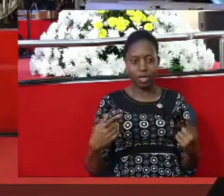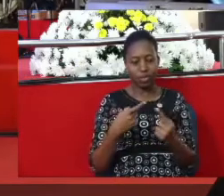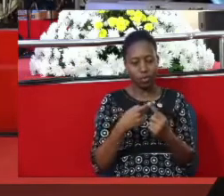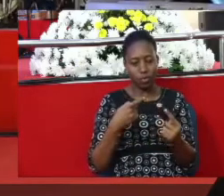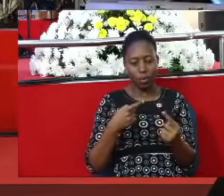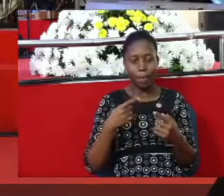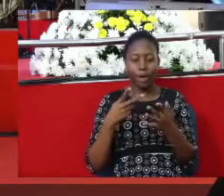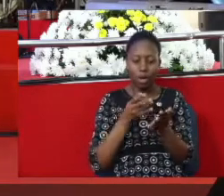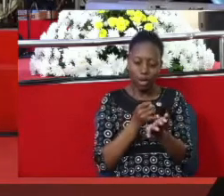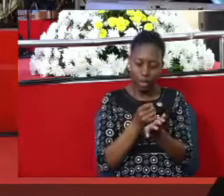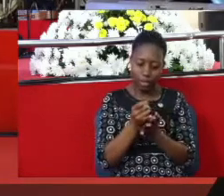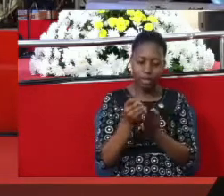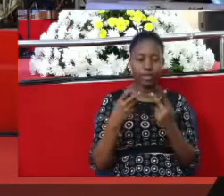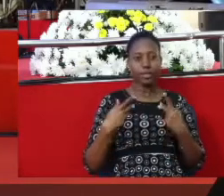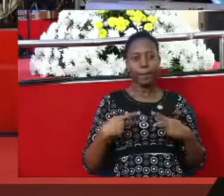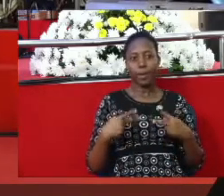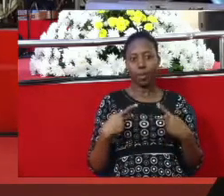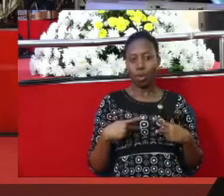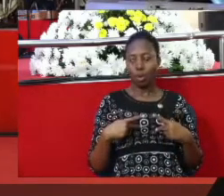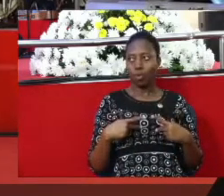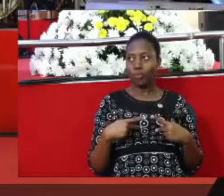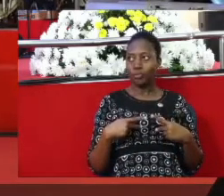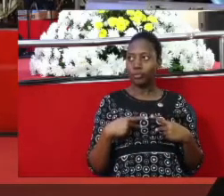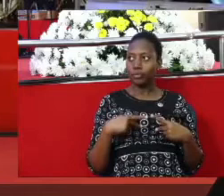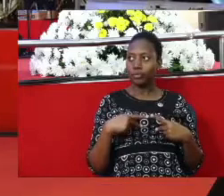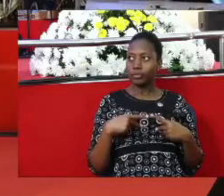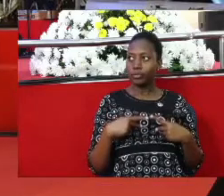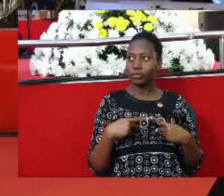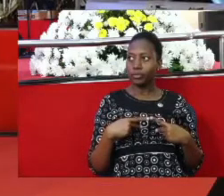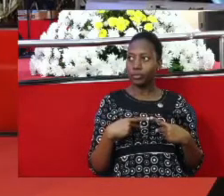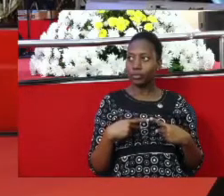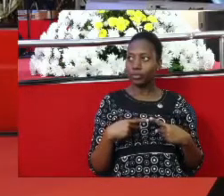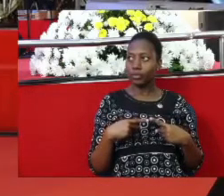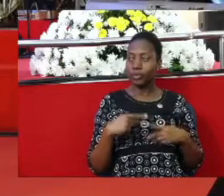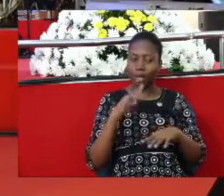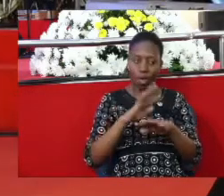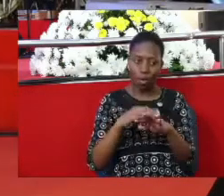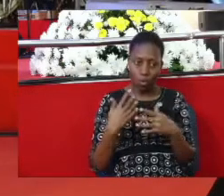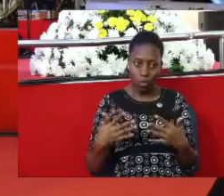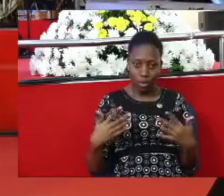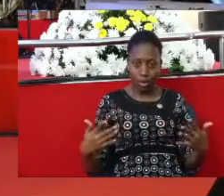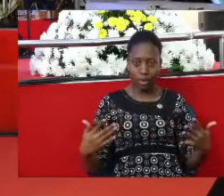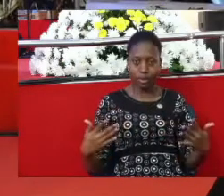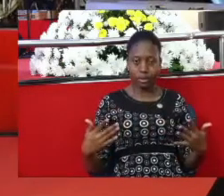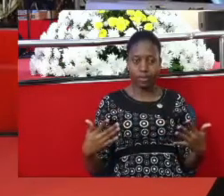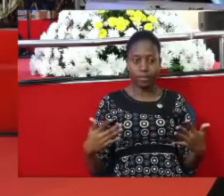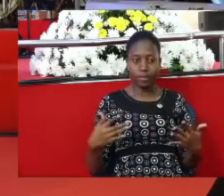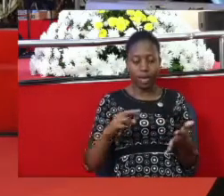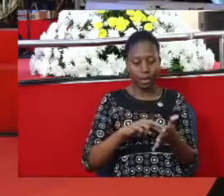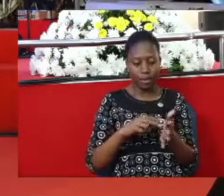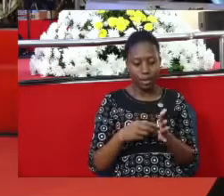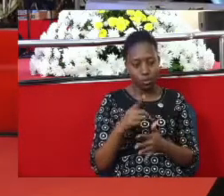restrain from granting or giving or allowing. Good things is something that is good, and we want good